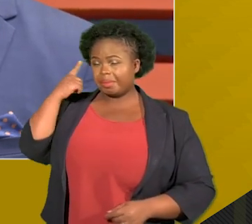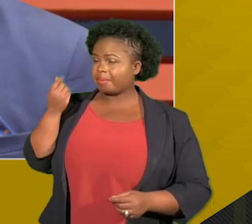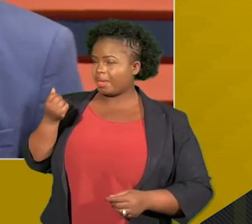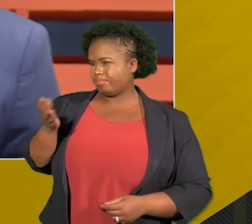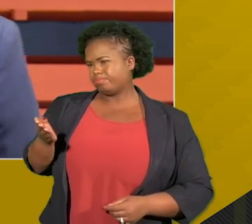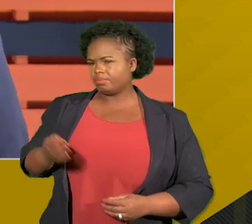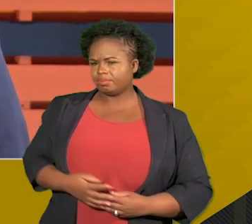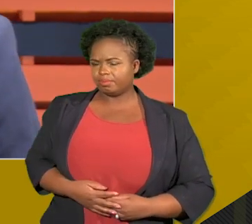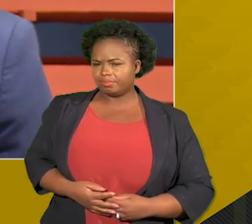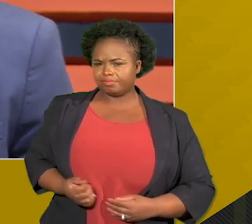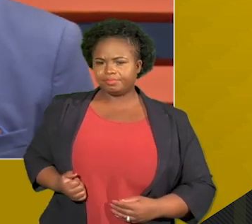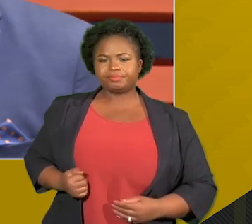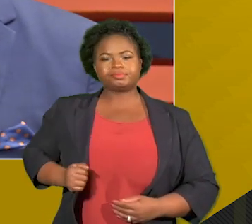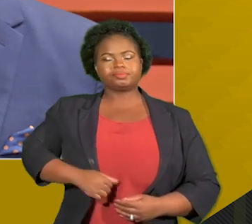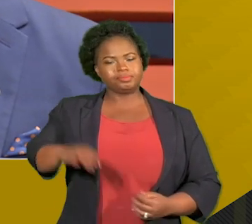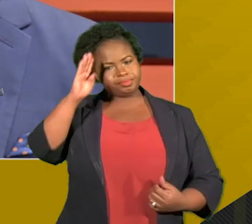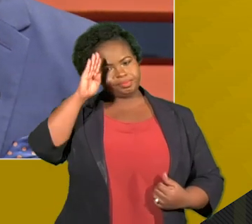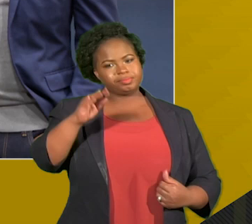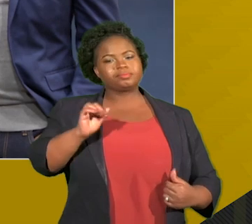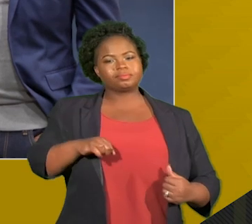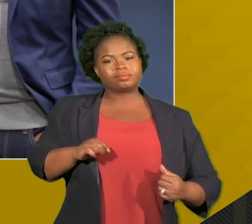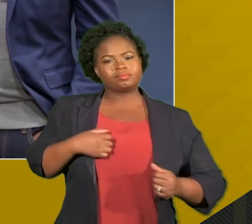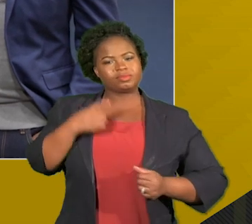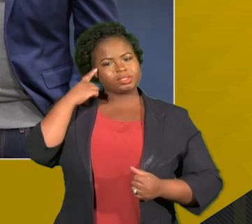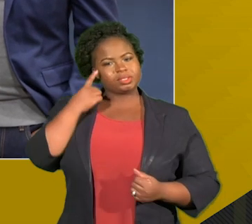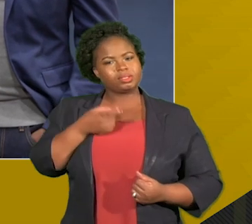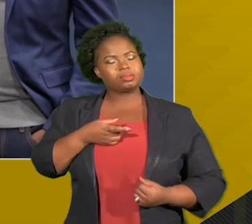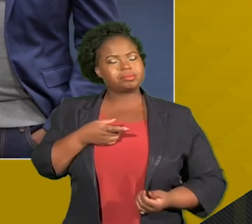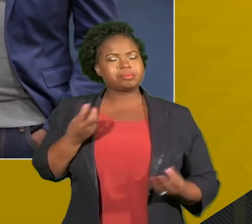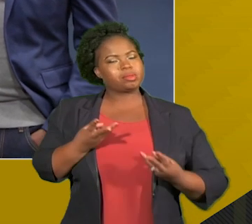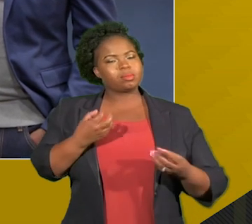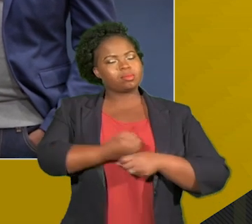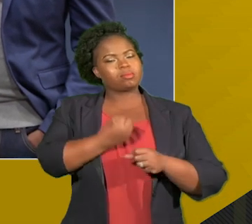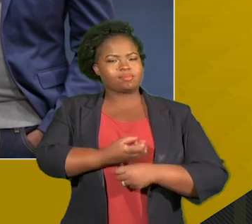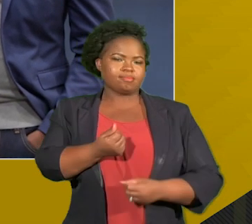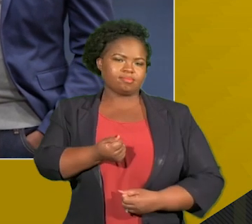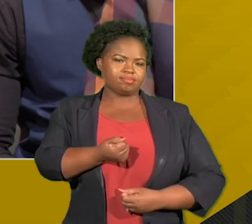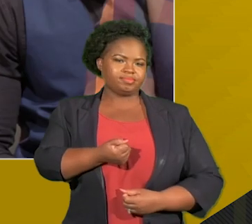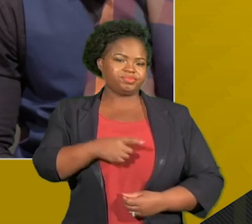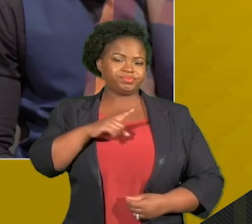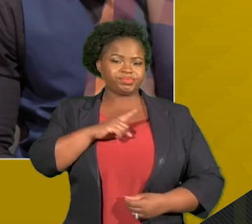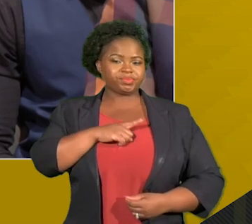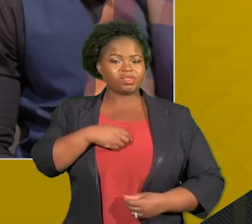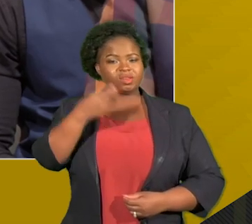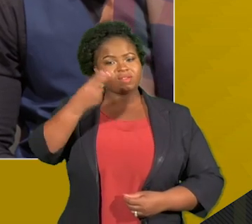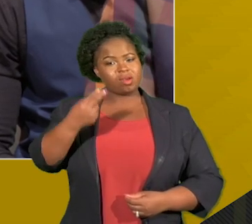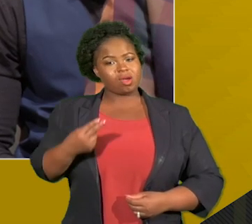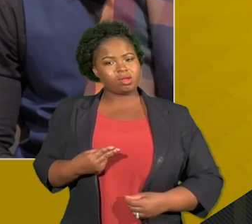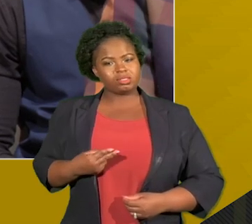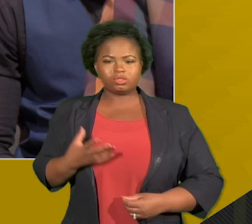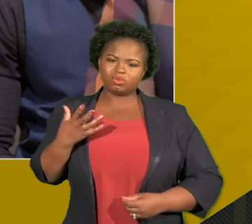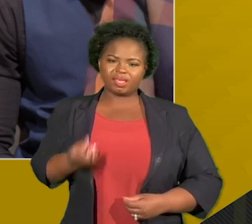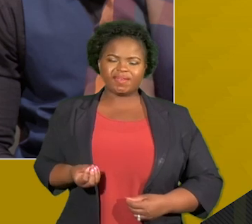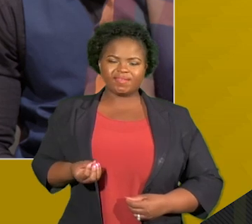art? Hello everybody. Yes, I do actually think there's business in art, especially you know when that art gives you the va va